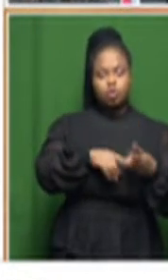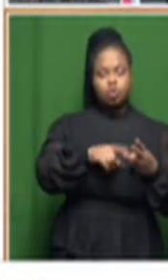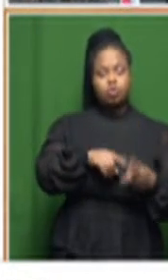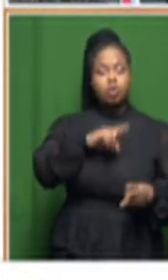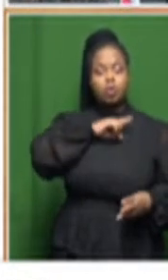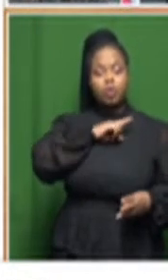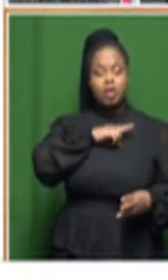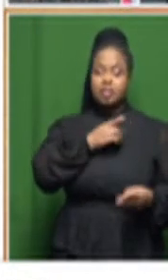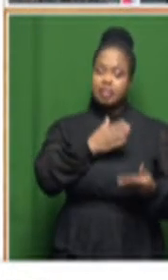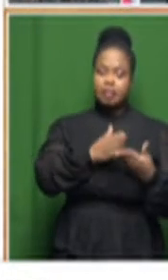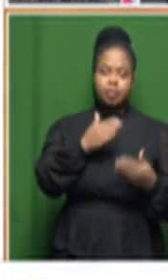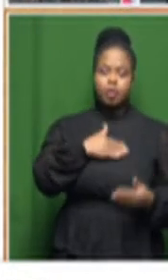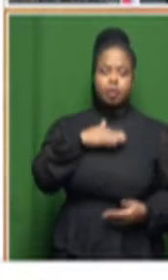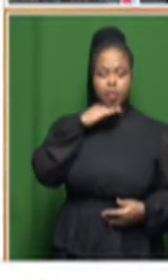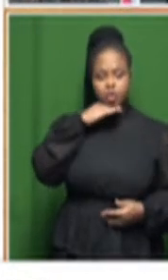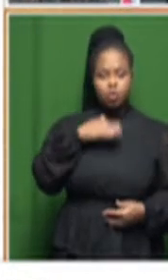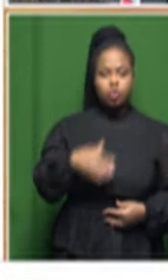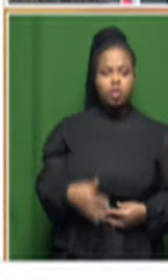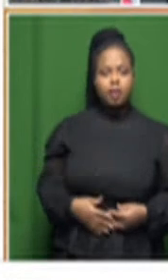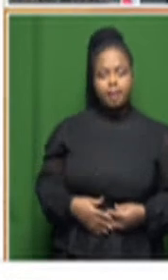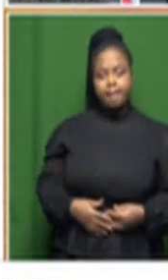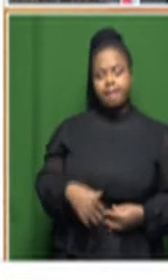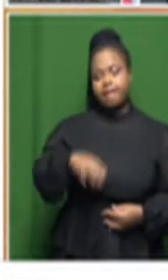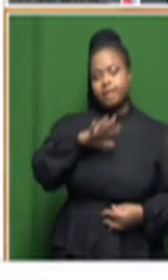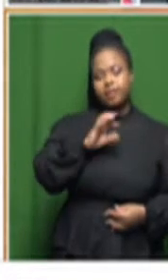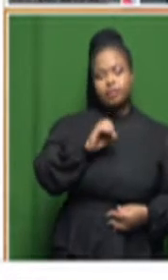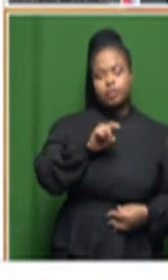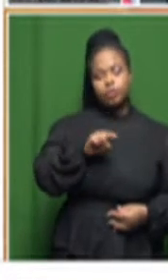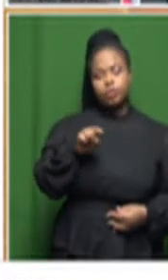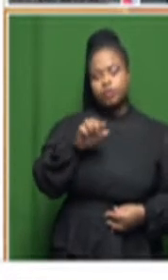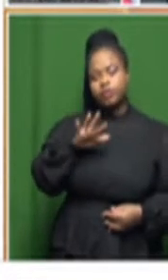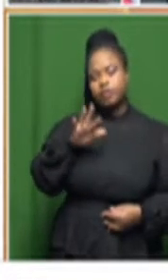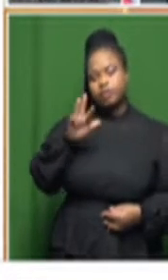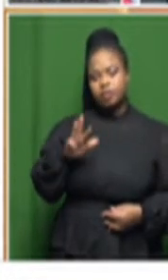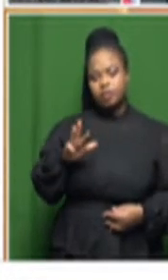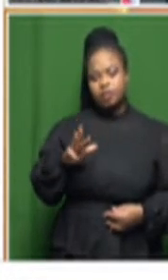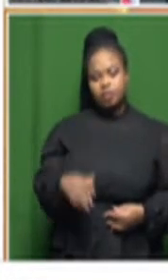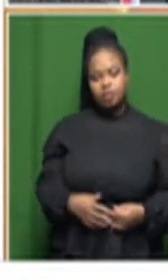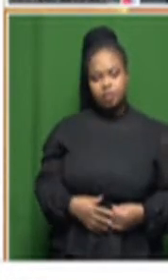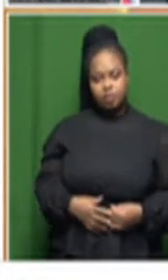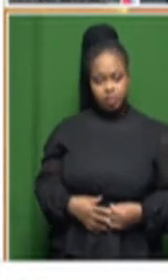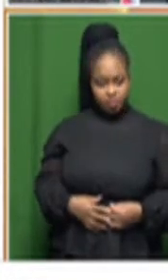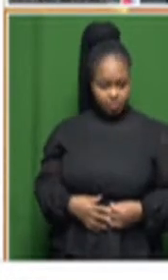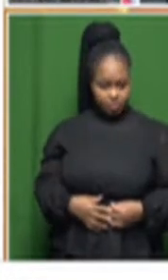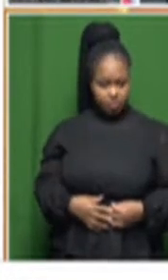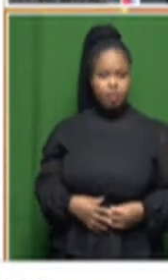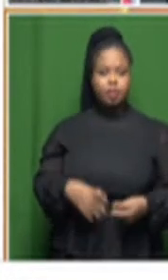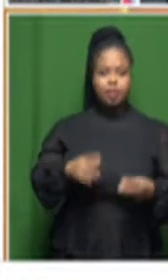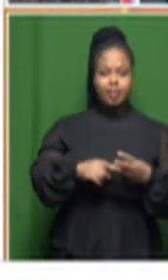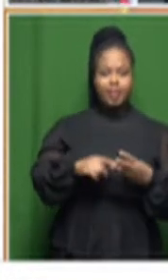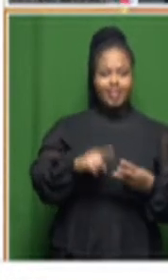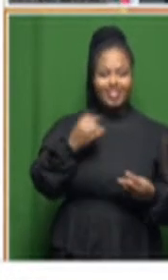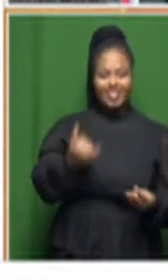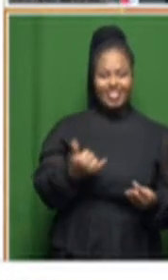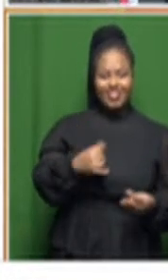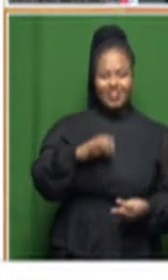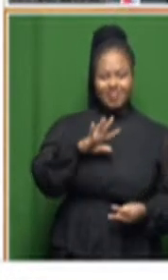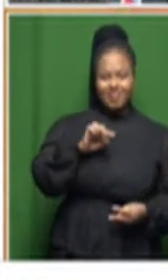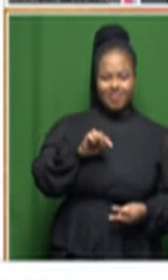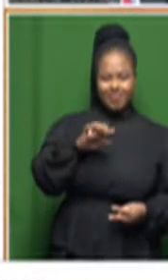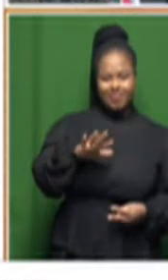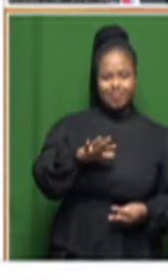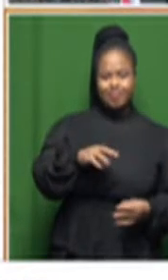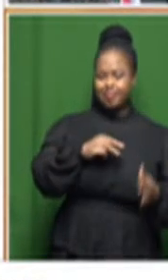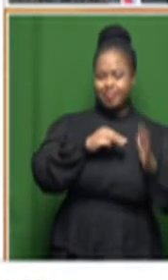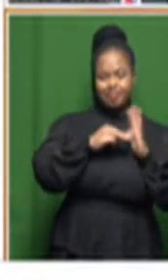really not enough. And in the 50 to 59, 1.9 million registrations so far, but there are 4.5 million